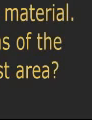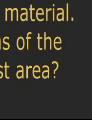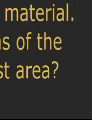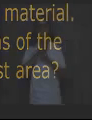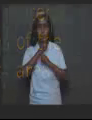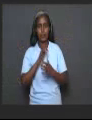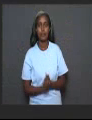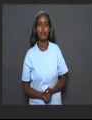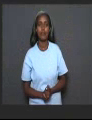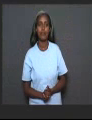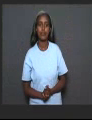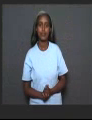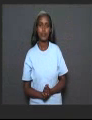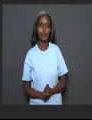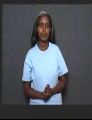Time's up!